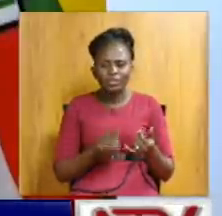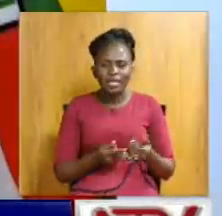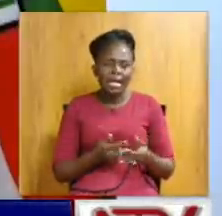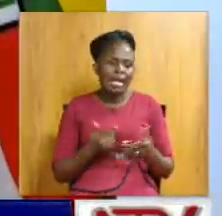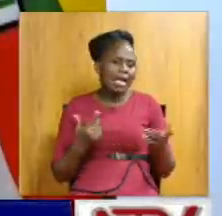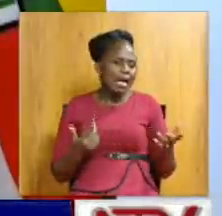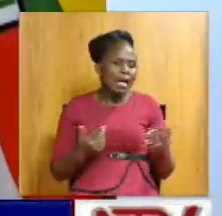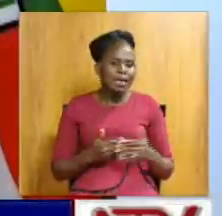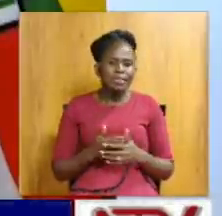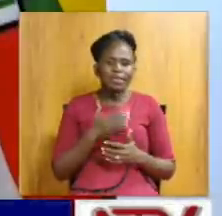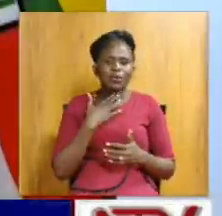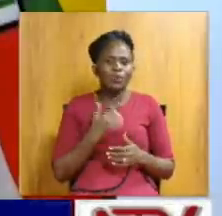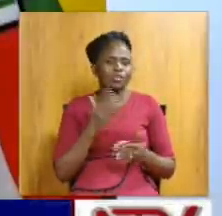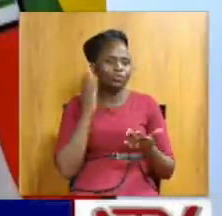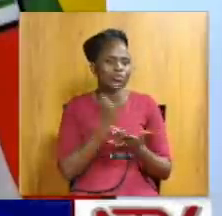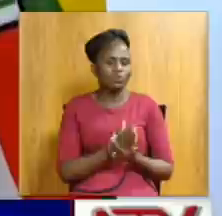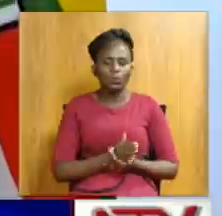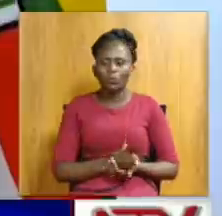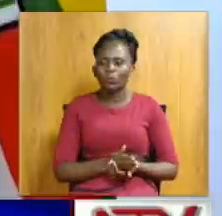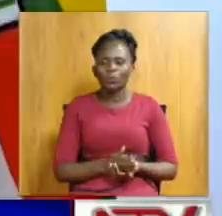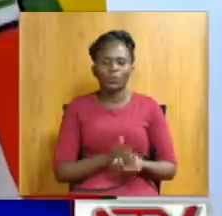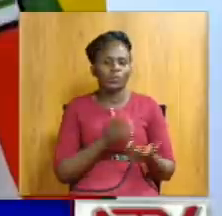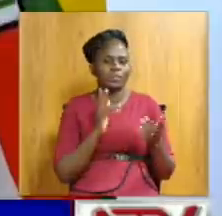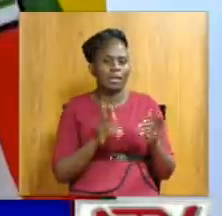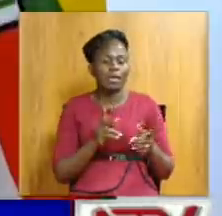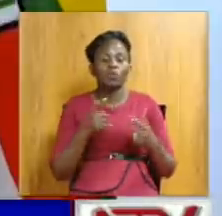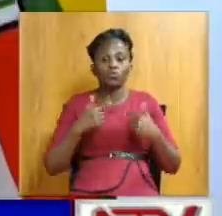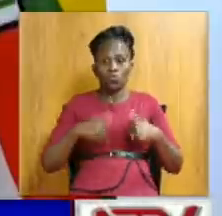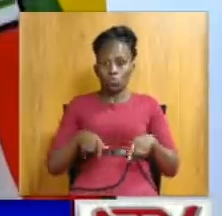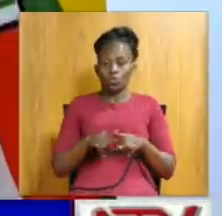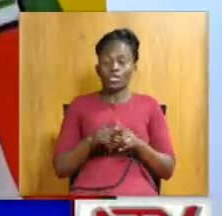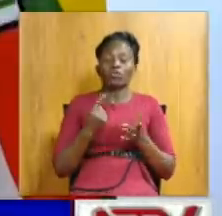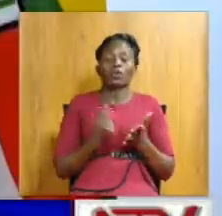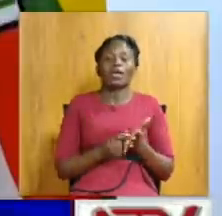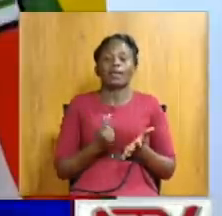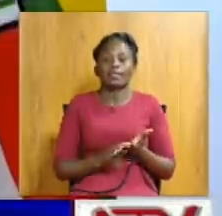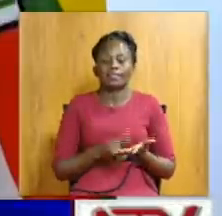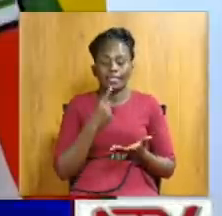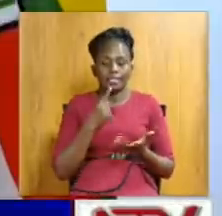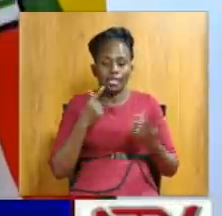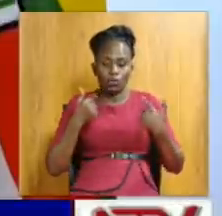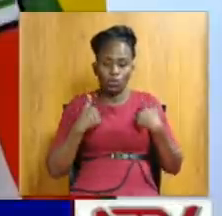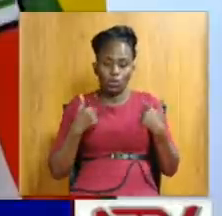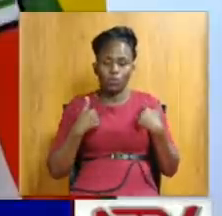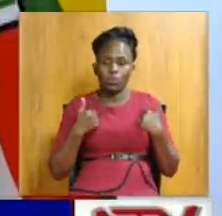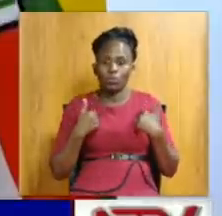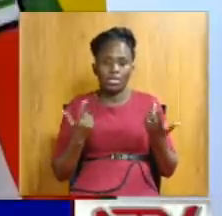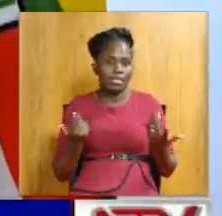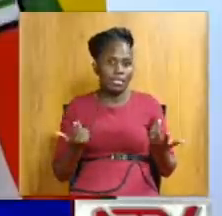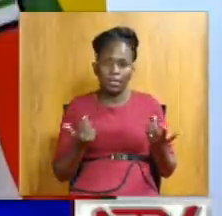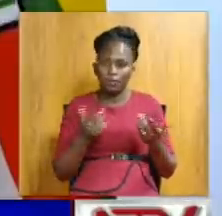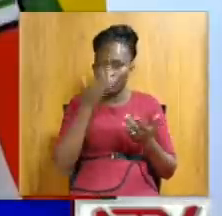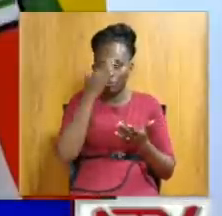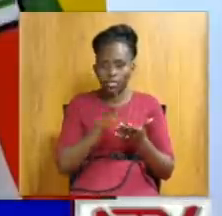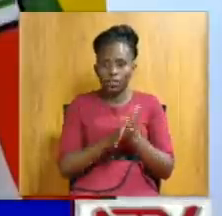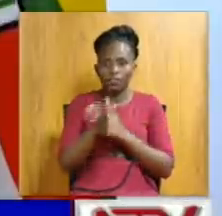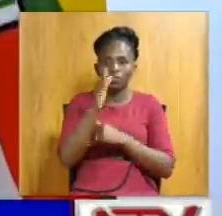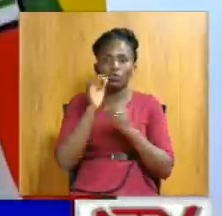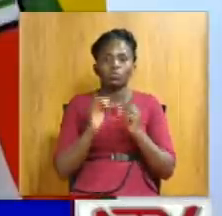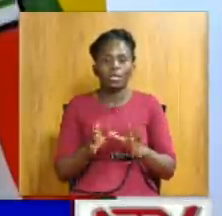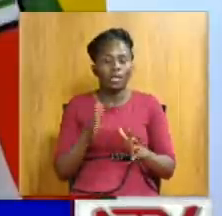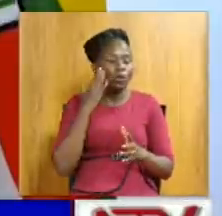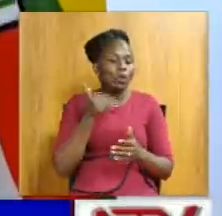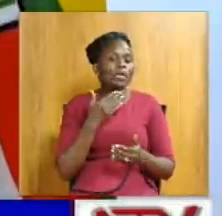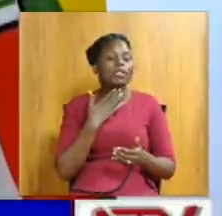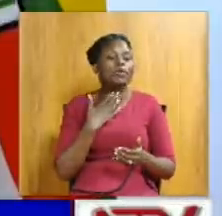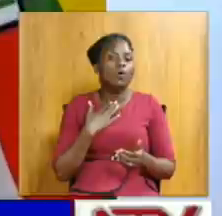Bakafiri. By Bakafiri, they mean us, Ugandans, in order to make Uganda a country governed